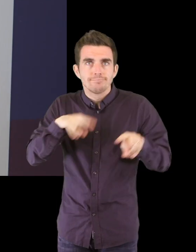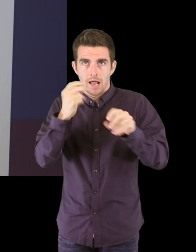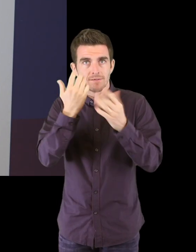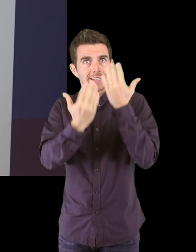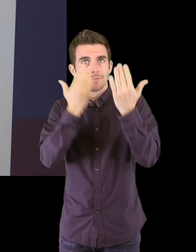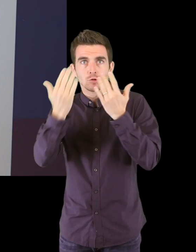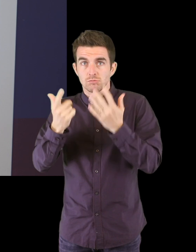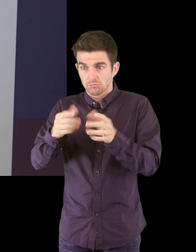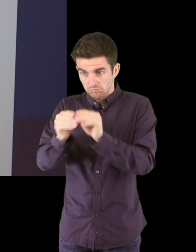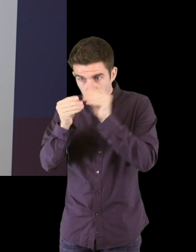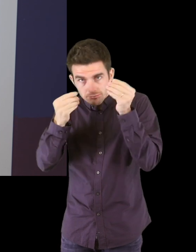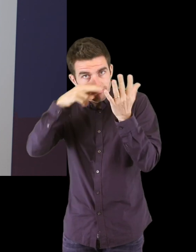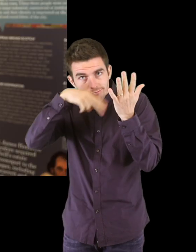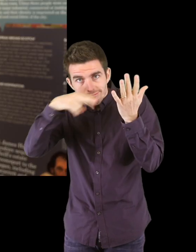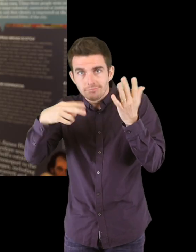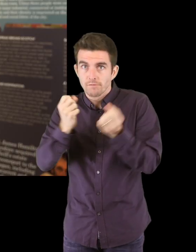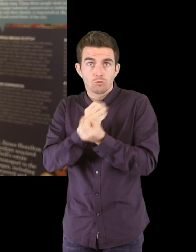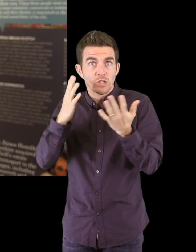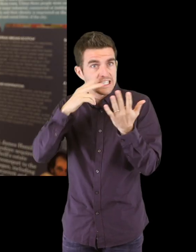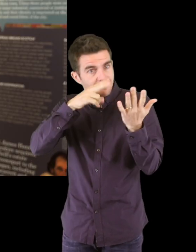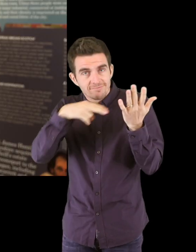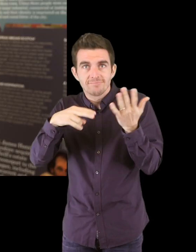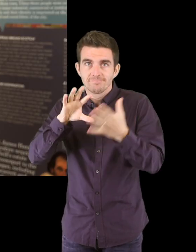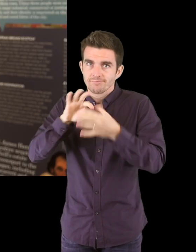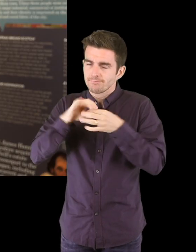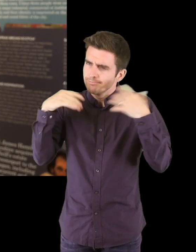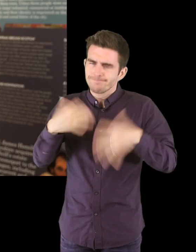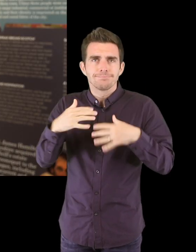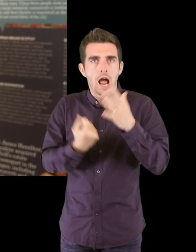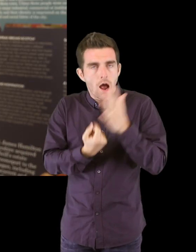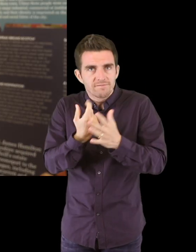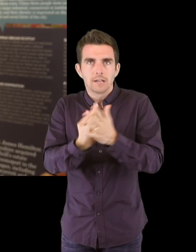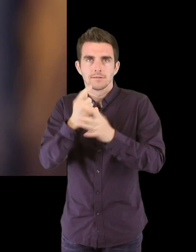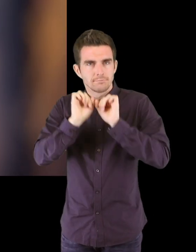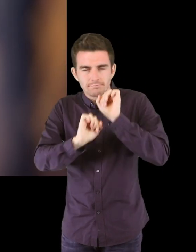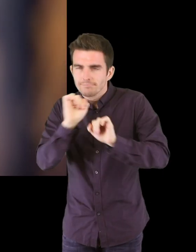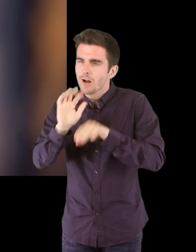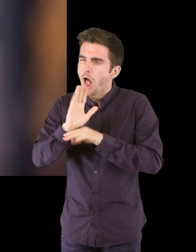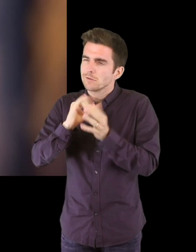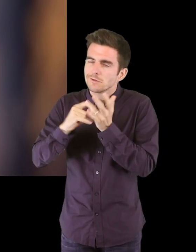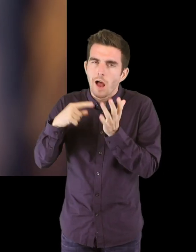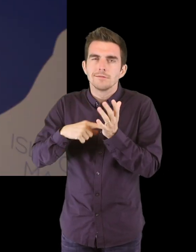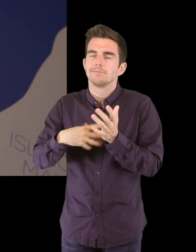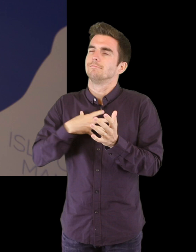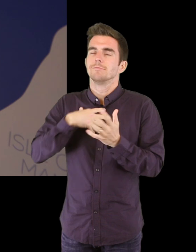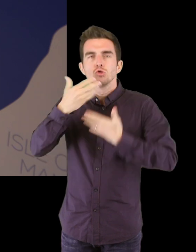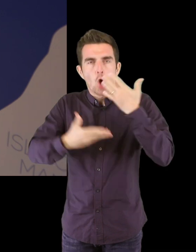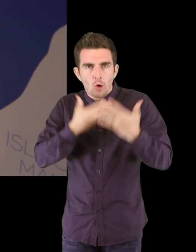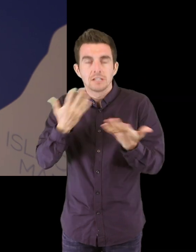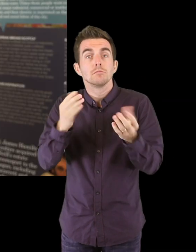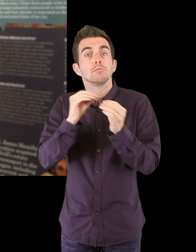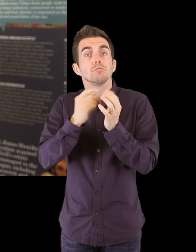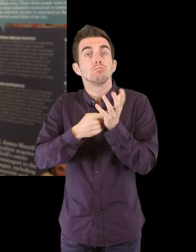literature detailing some of the most significant historical events and personalities involved in the Ulster Scots